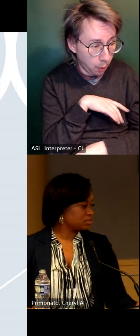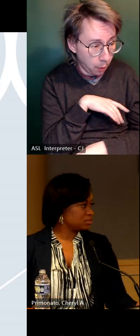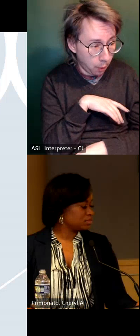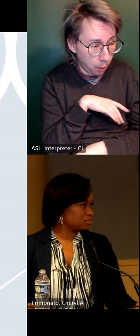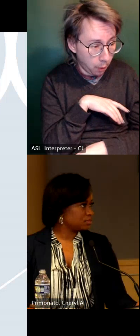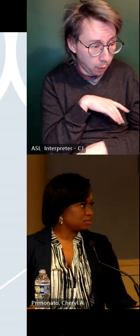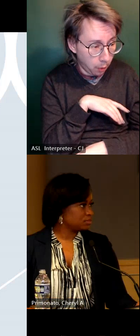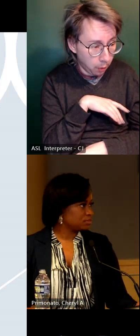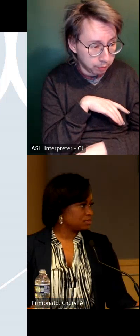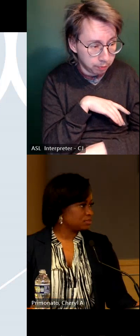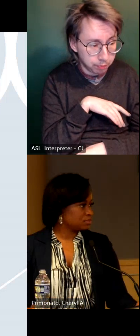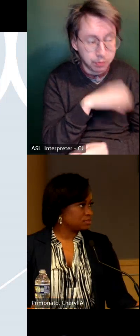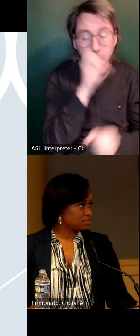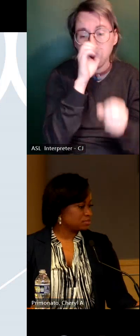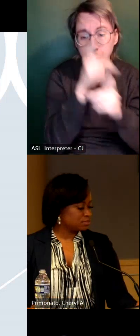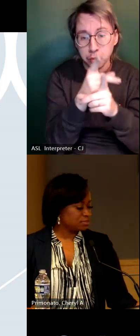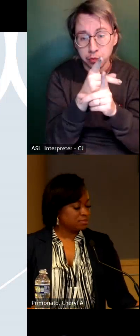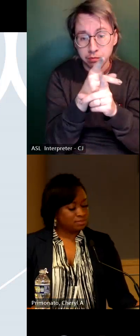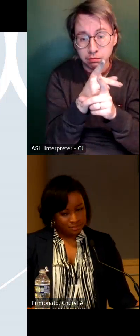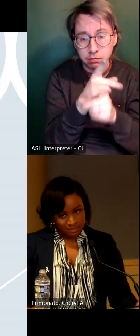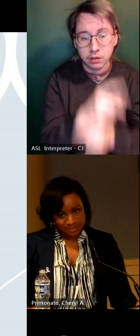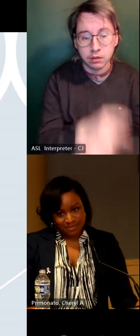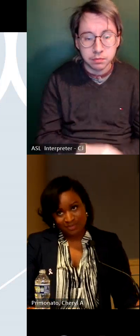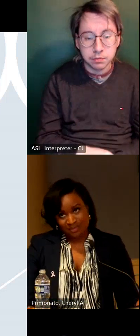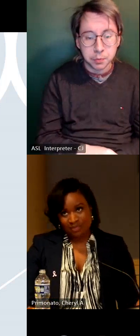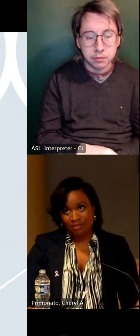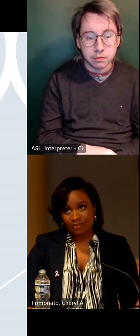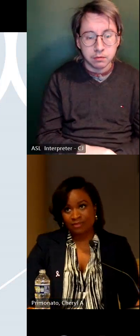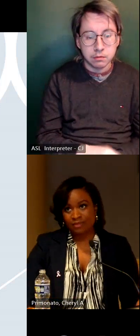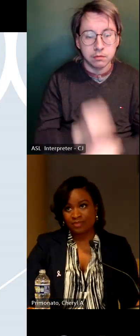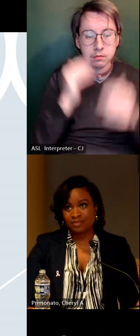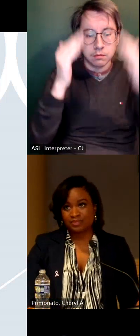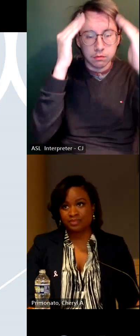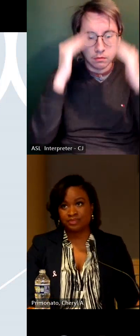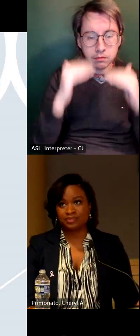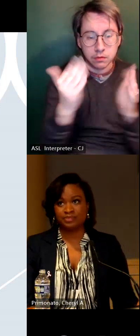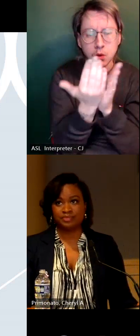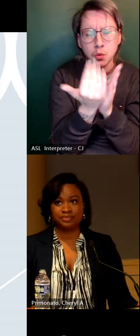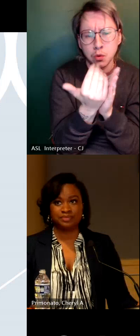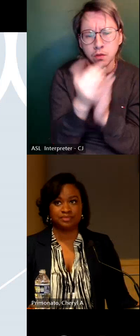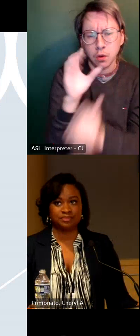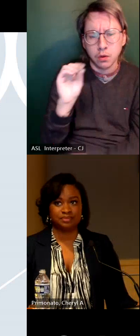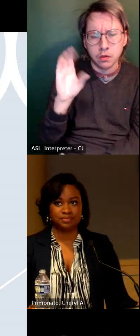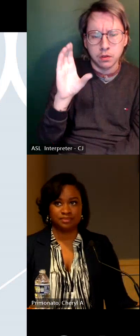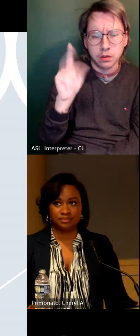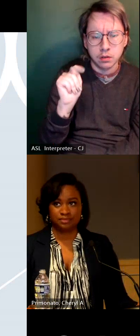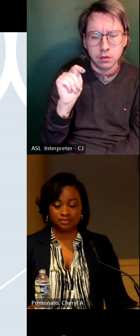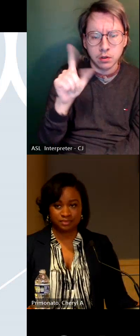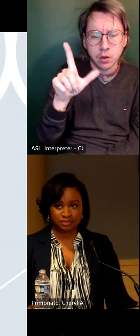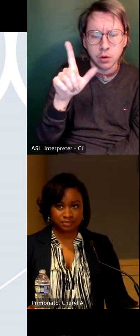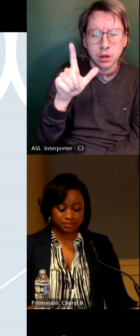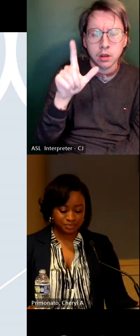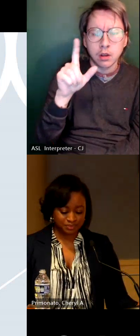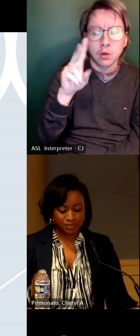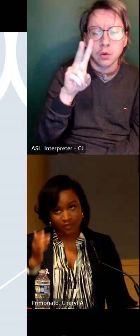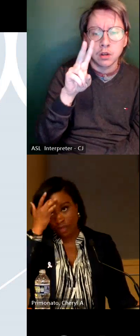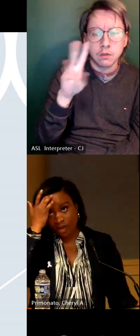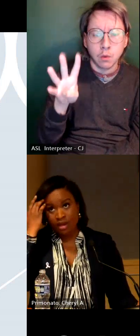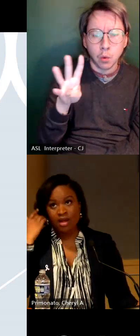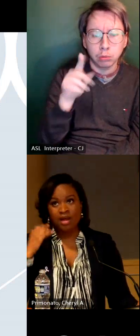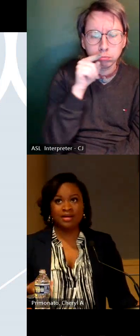Hearing none, motion approved. Next up, we'll have a review of the October 2024 financial statements.